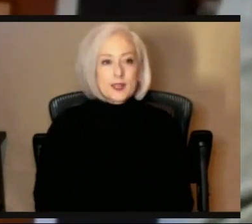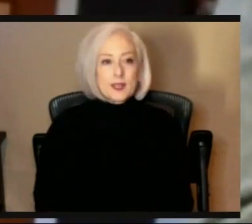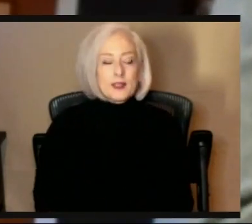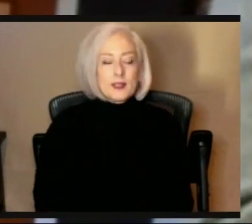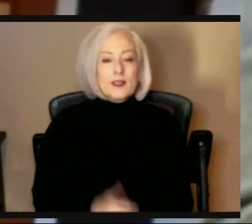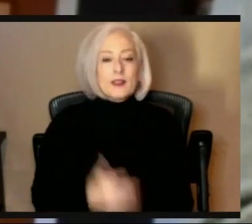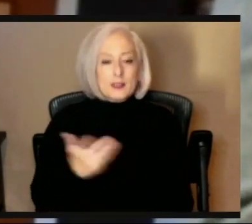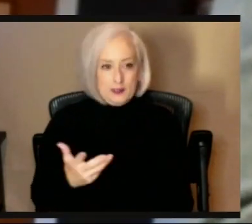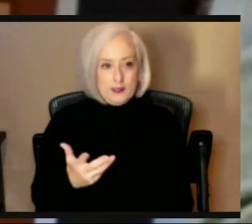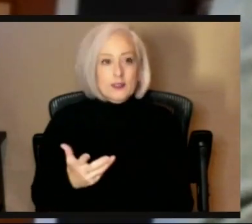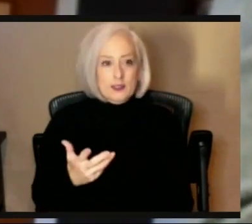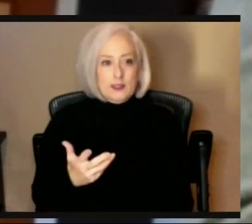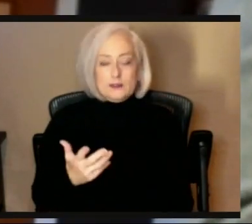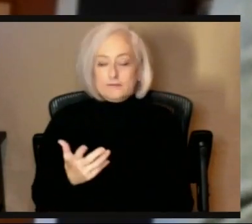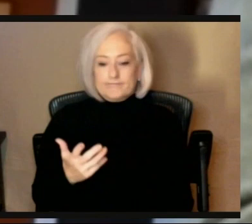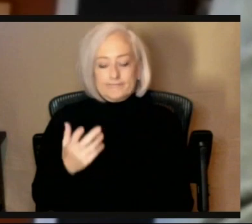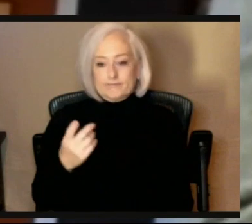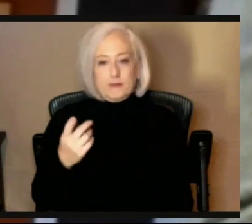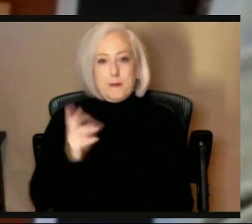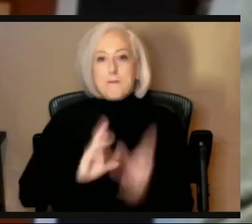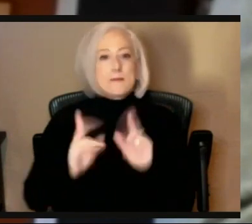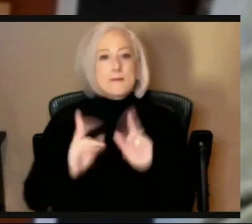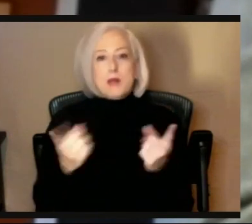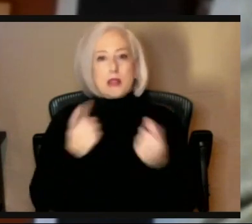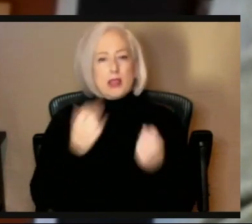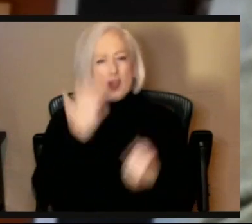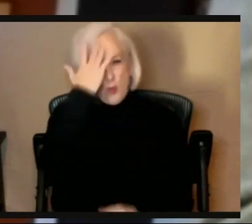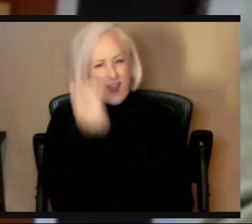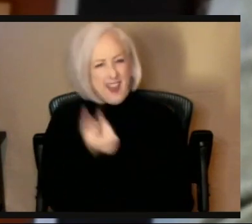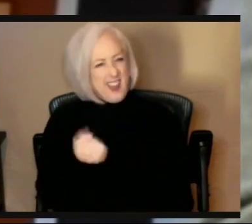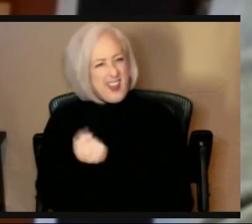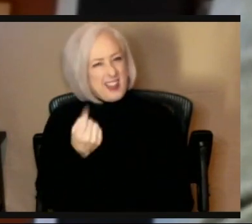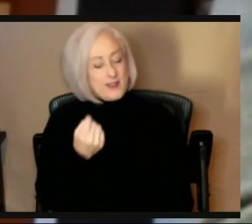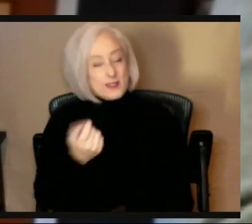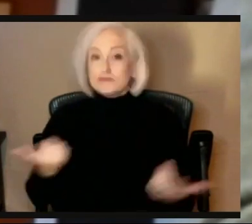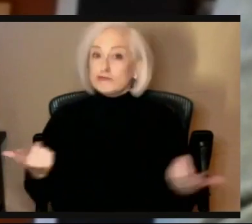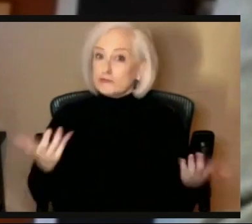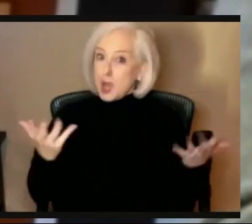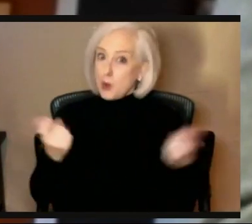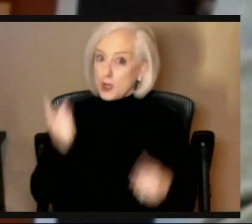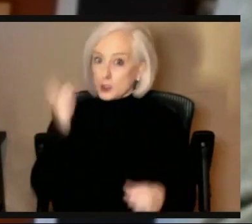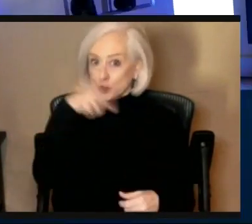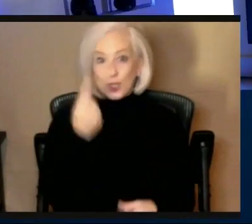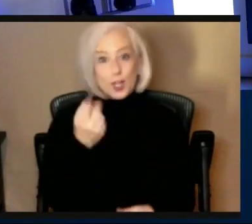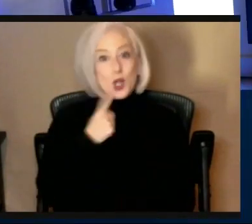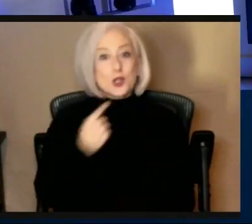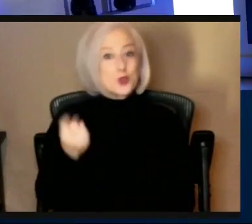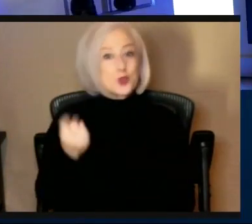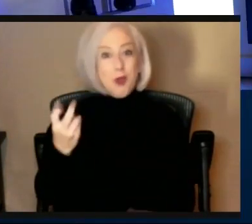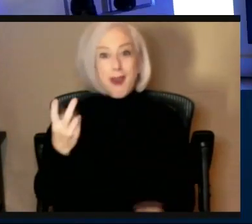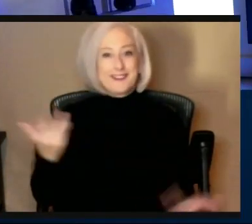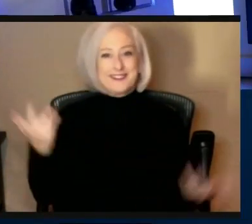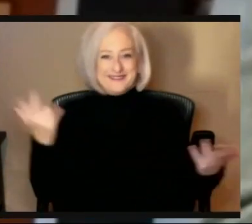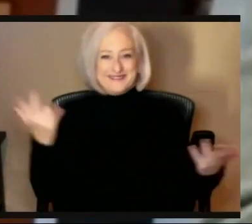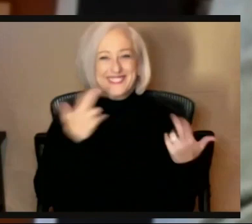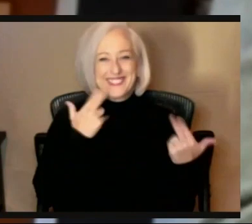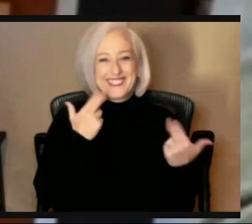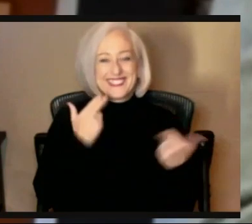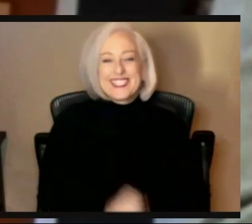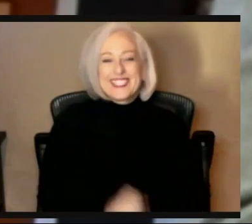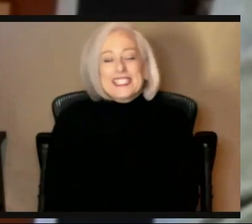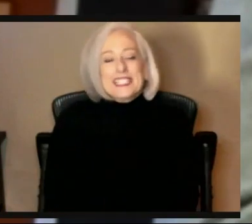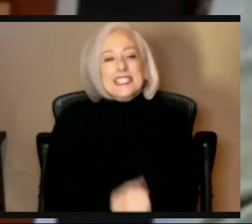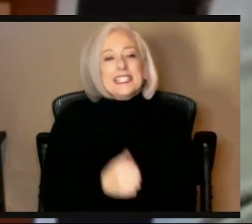I've been asked why I started when I was 11. Well, so I could look 12, that's why. And I